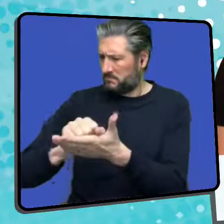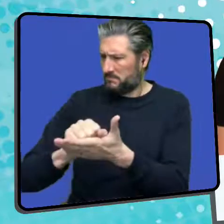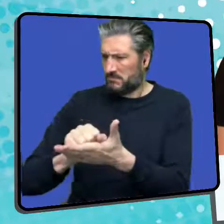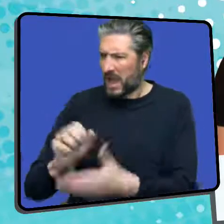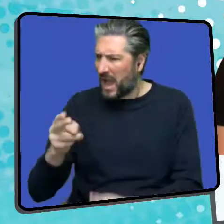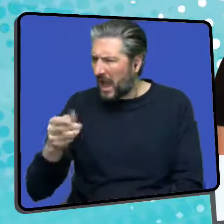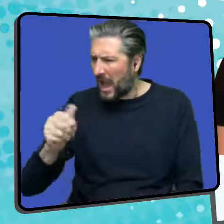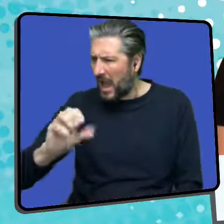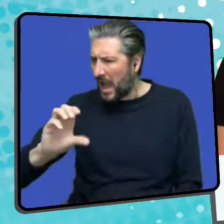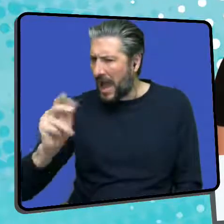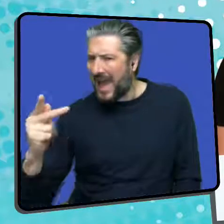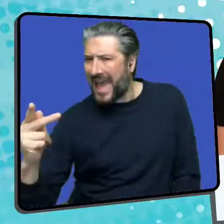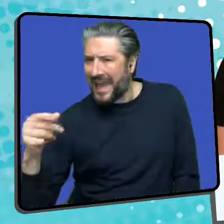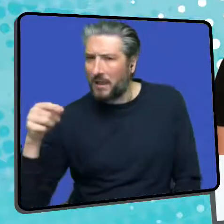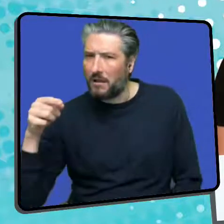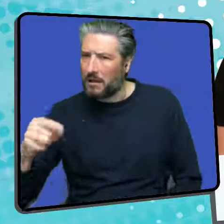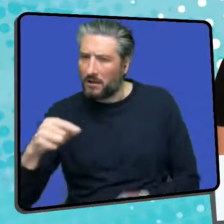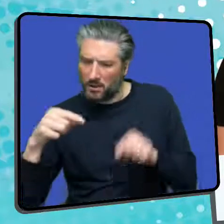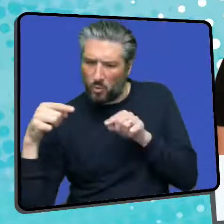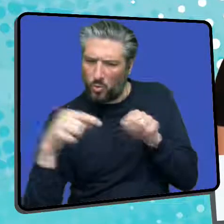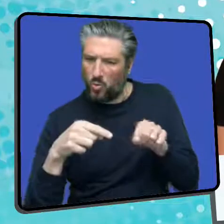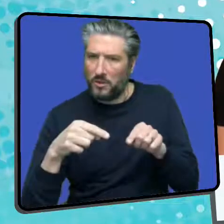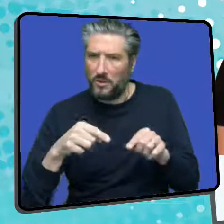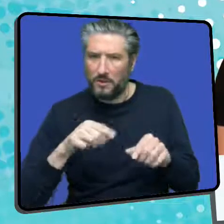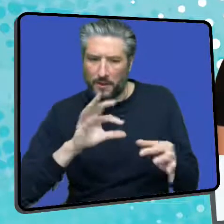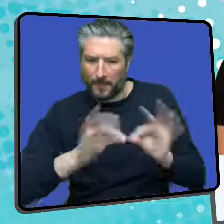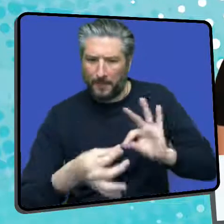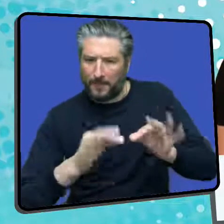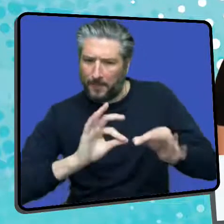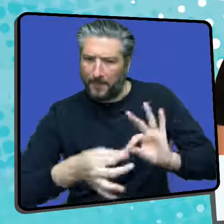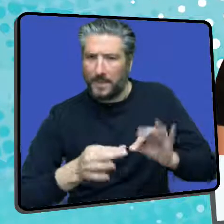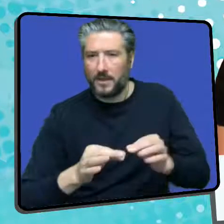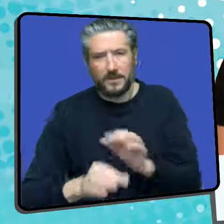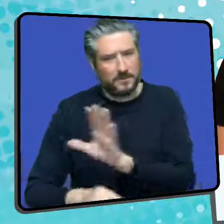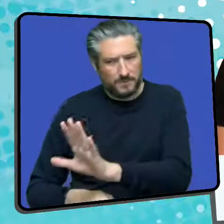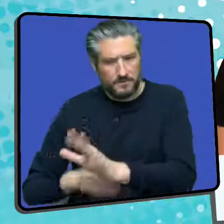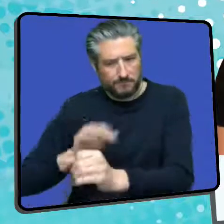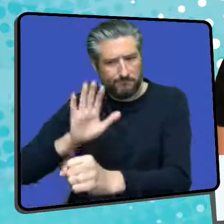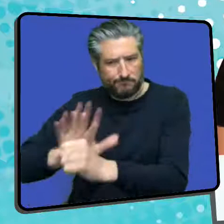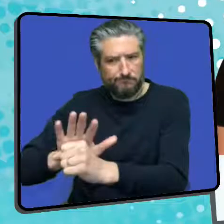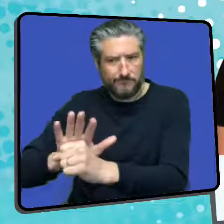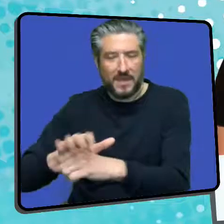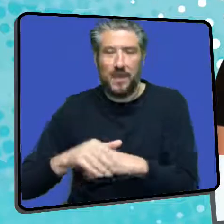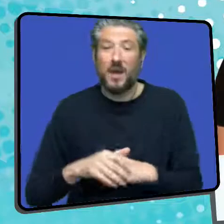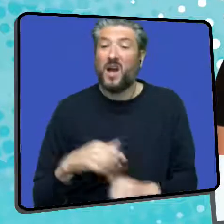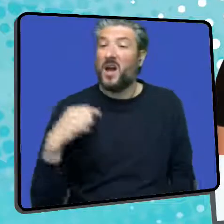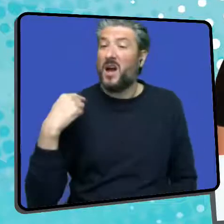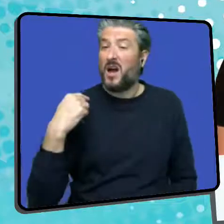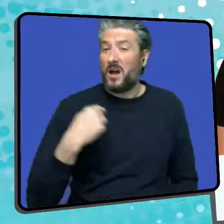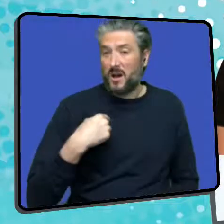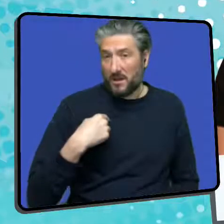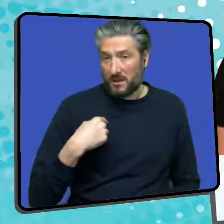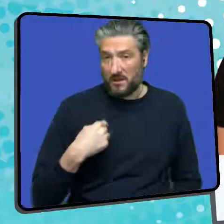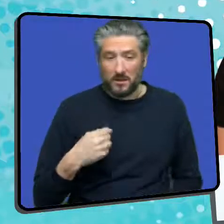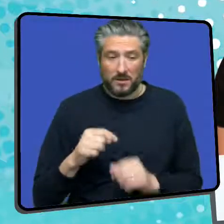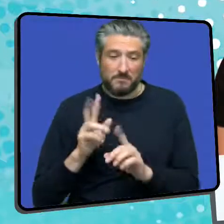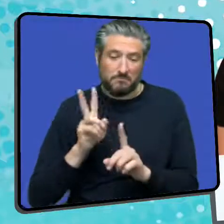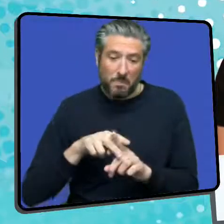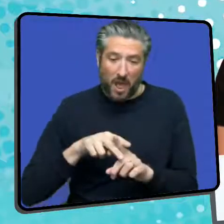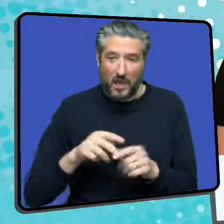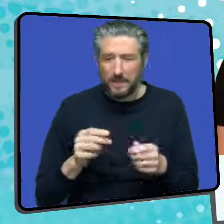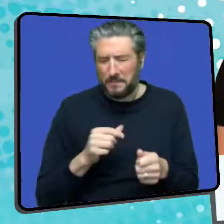to improve continuously. So we build a first version, we apply best practices for bias detection